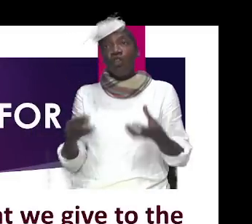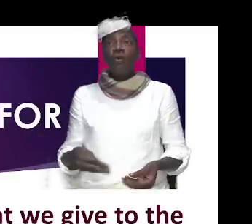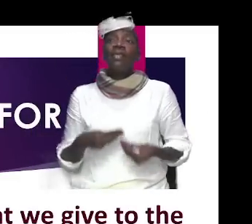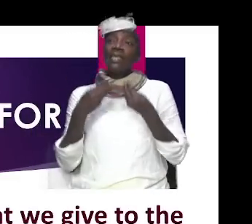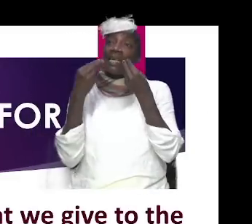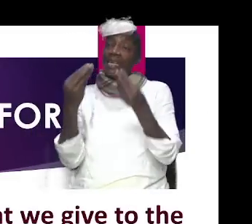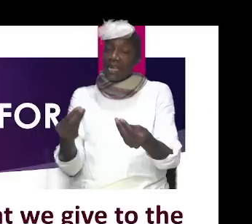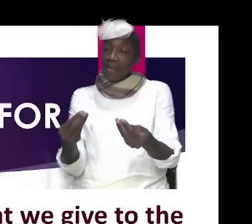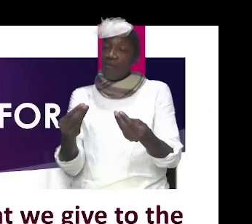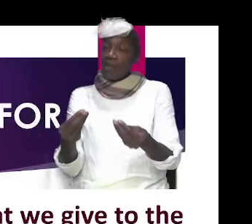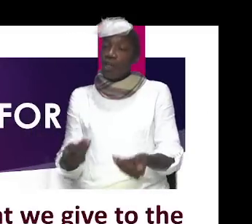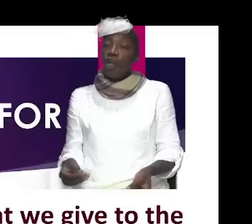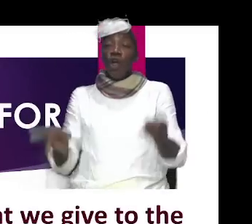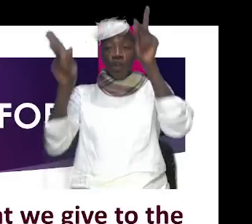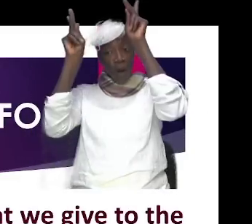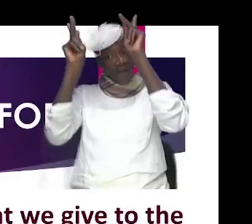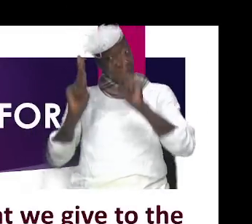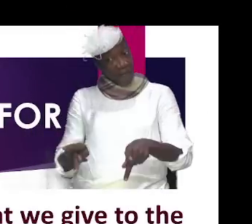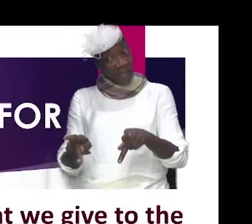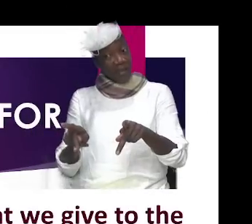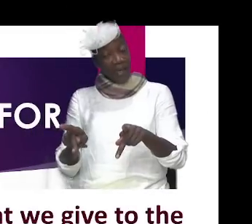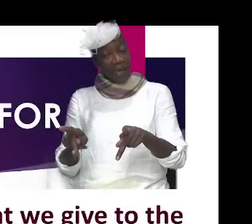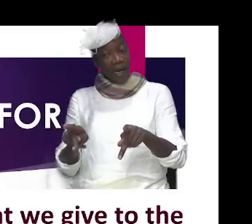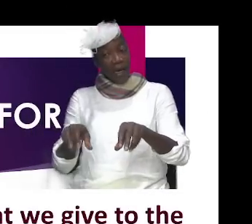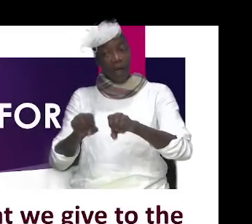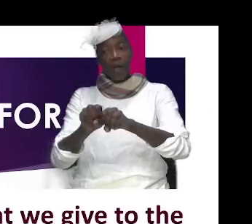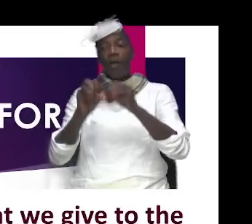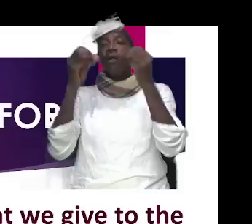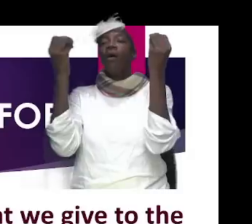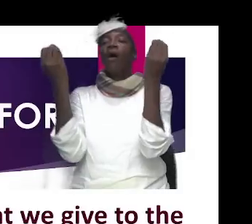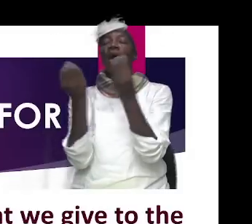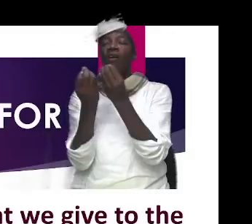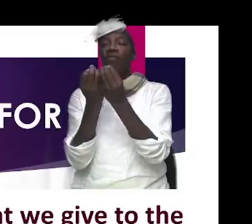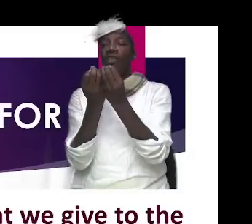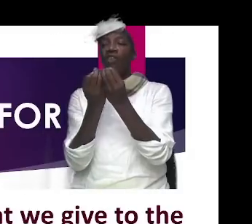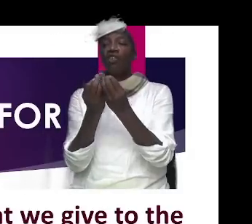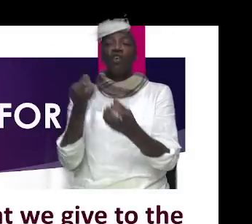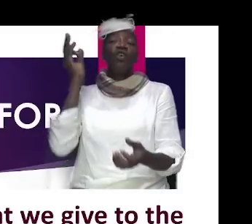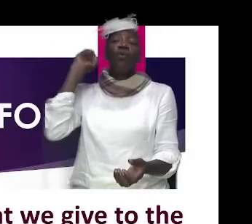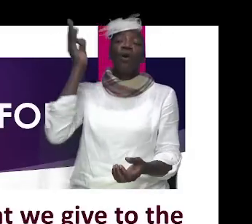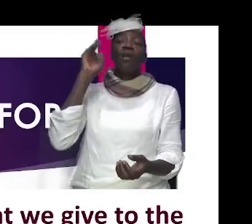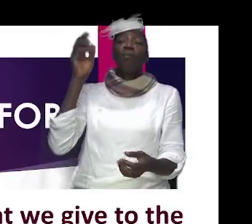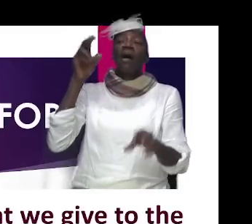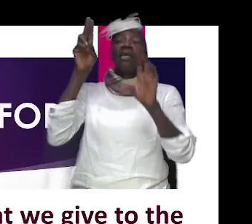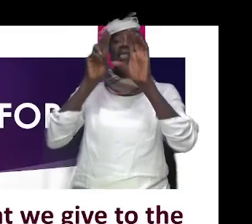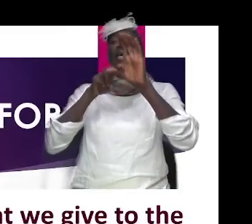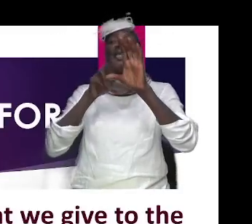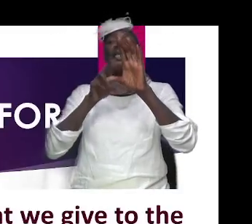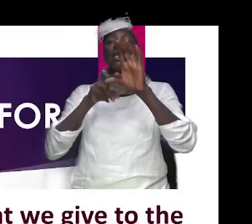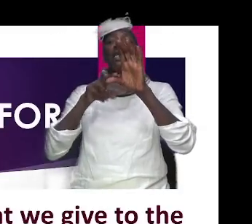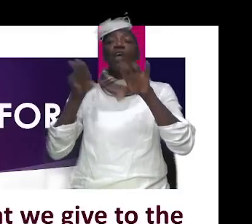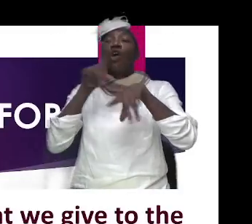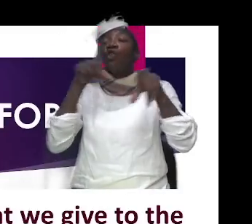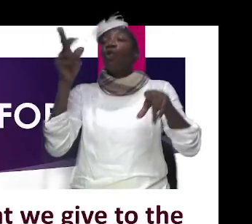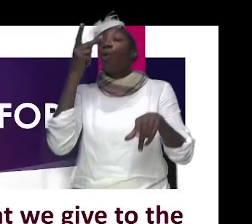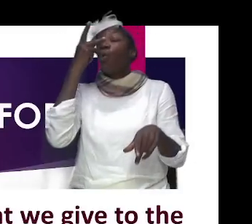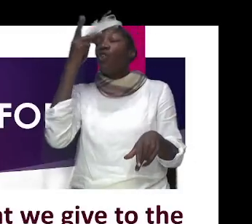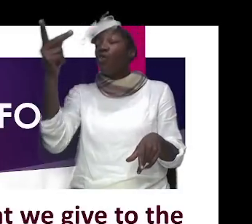a physical entity, which is the office, which is where pastors sit, and which is where the lead. No, don't look at it that